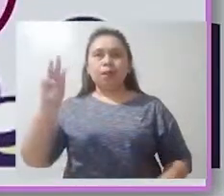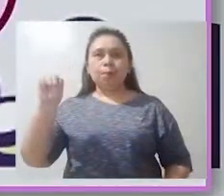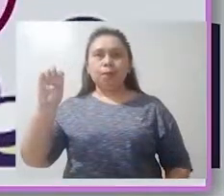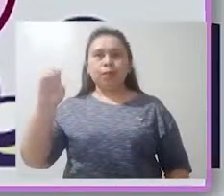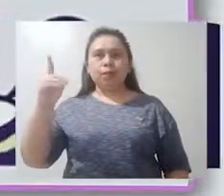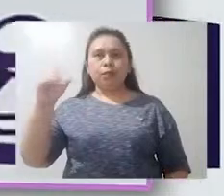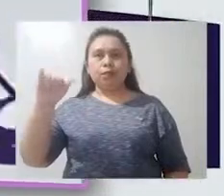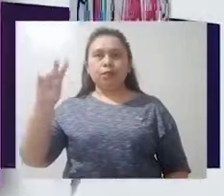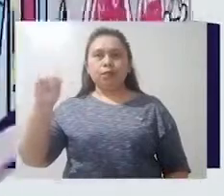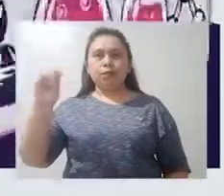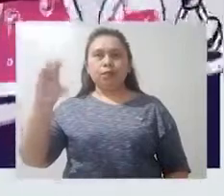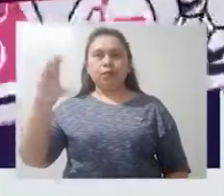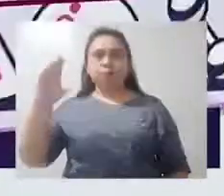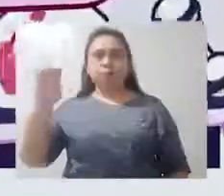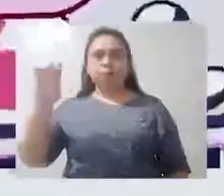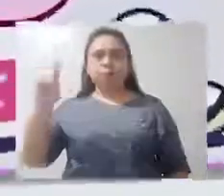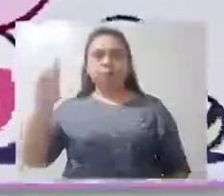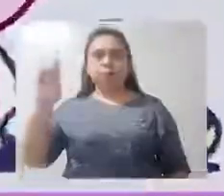medicine dropper,